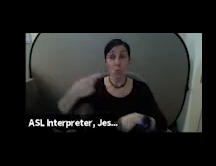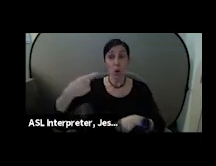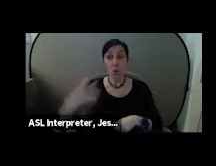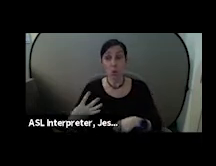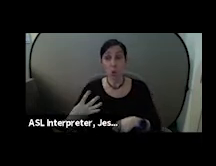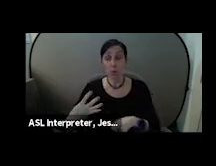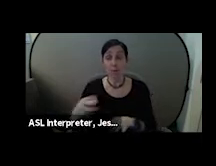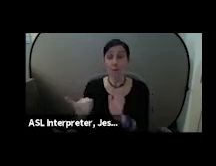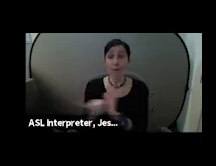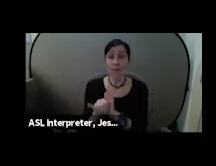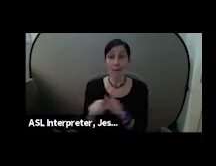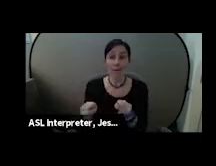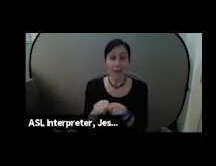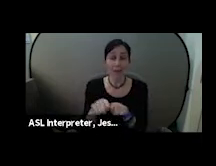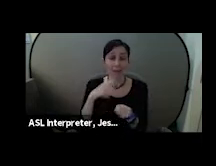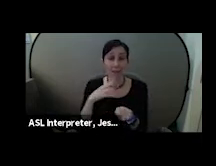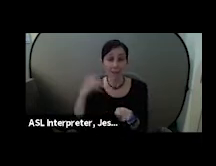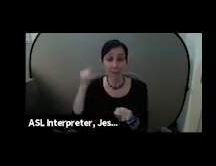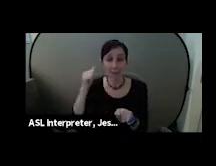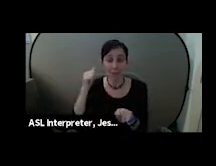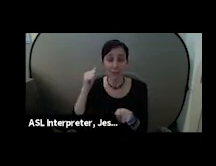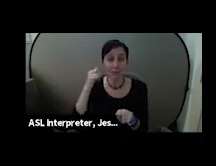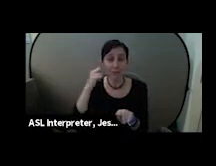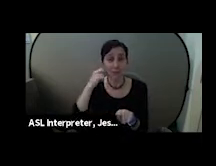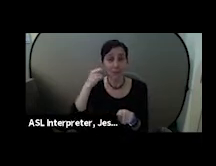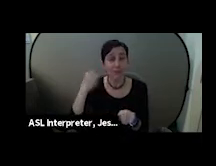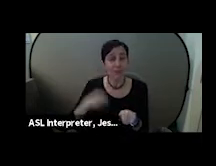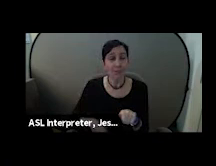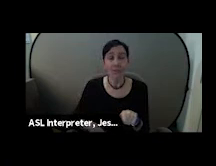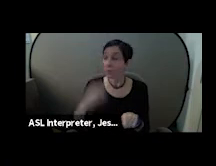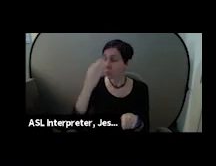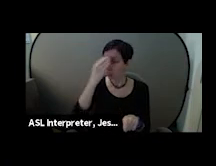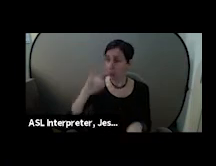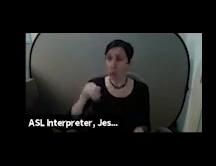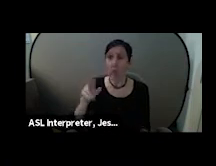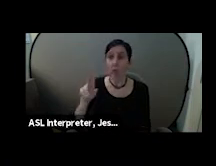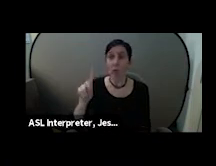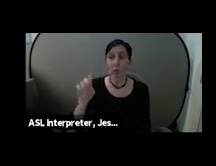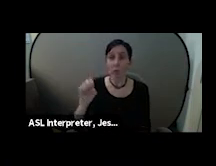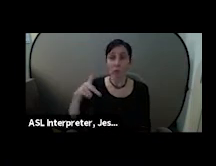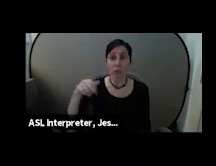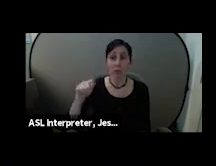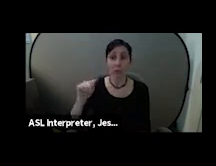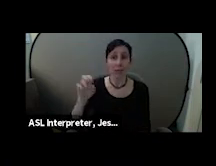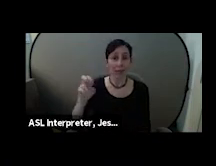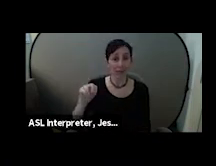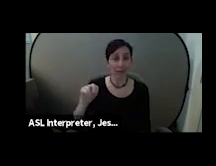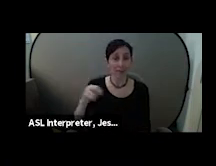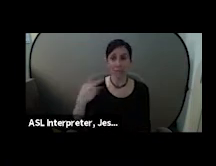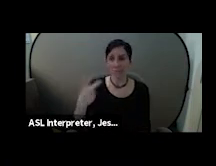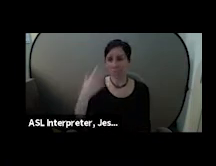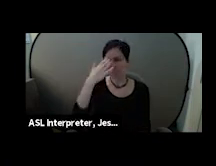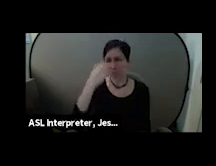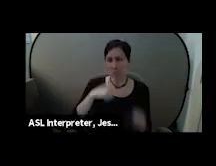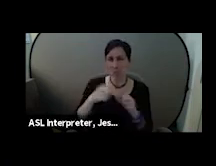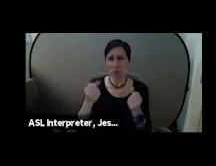self-identify as elders. Some of you probably know Jude Patton. I've known him for a number of years, and he